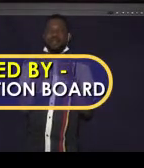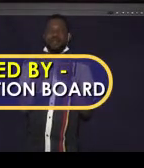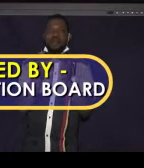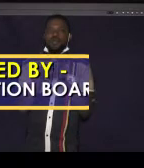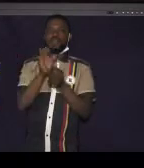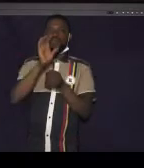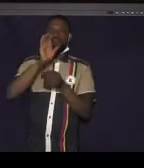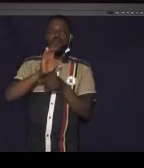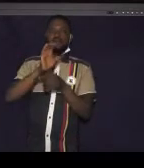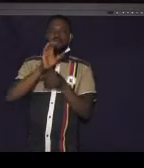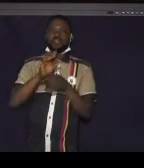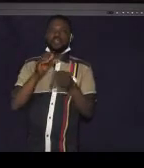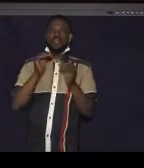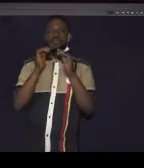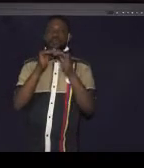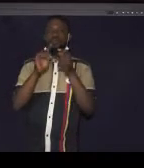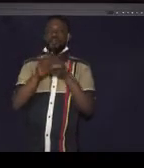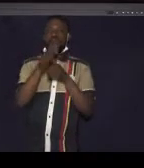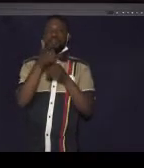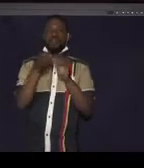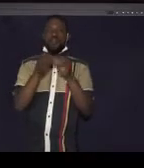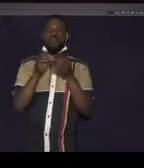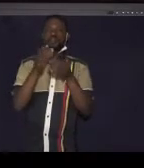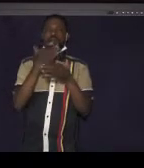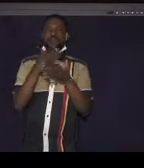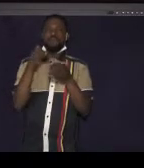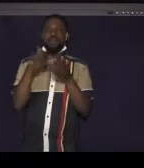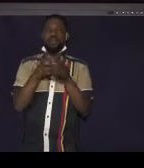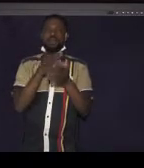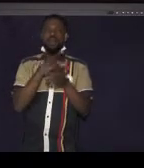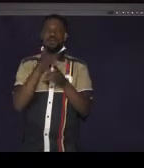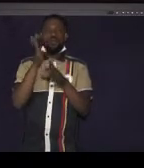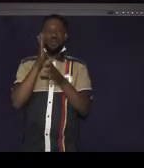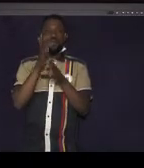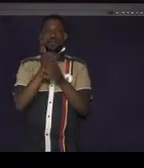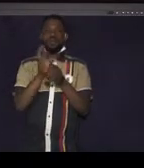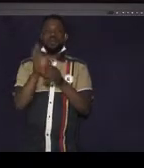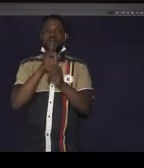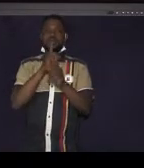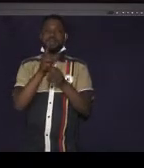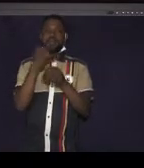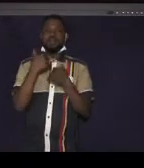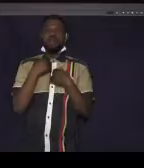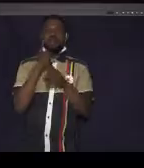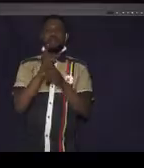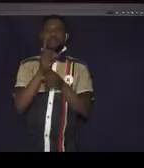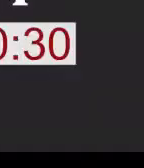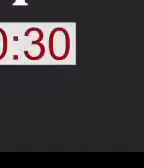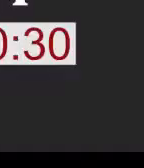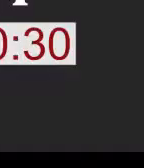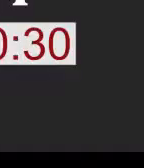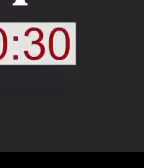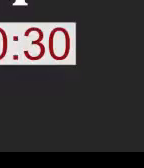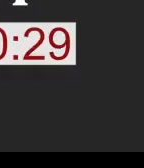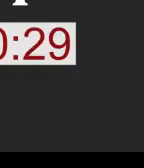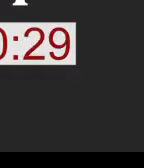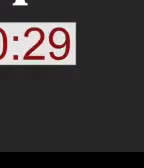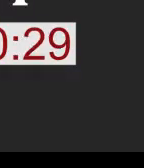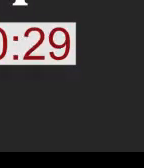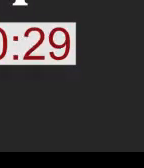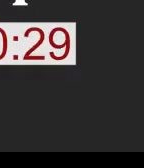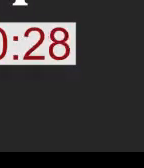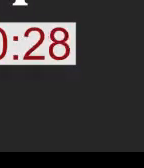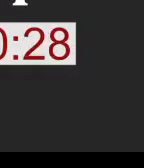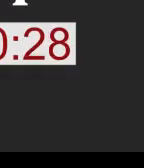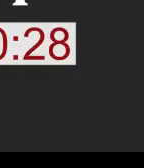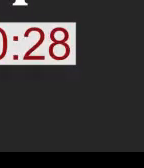coefficient equal to another number, divide by the coefficient, you get your answer. You have 30 seconds for this. Begin.